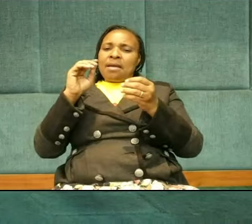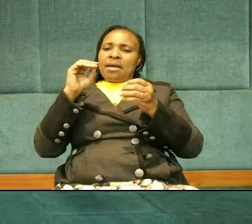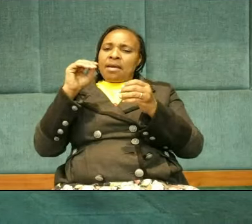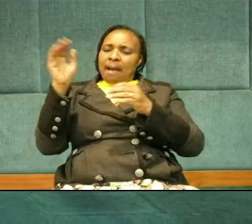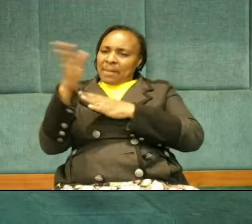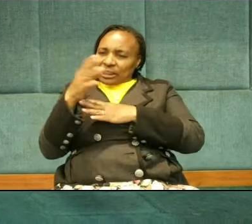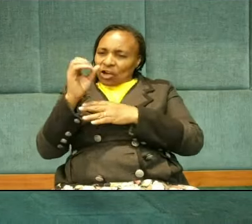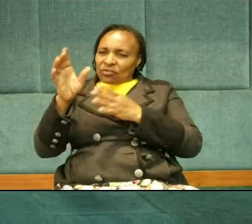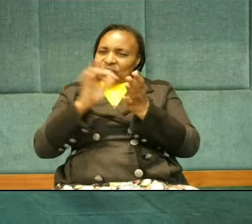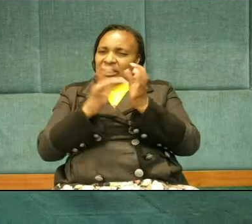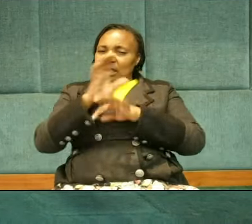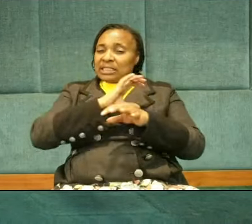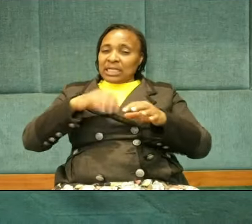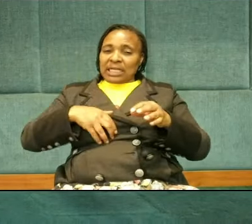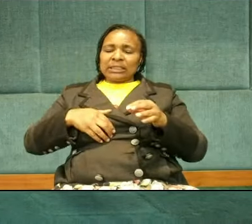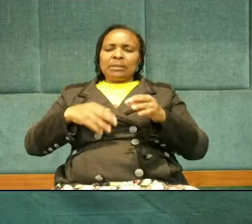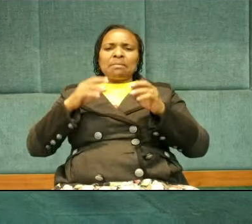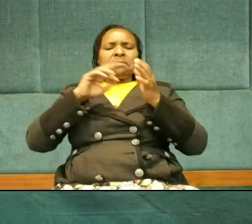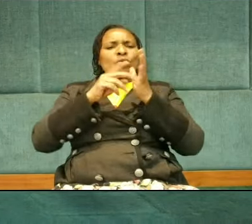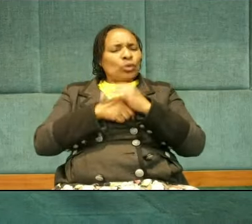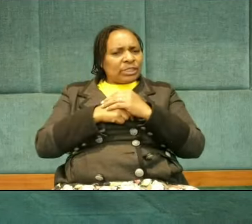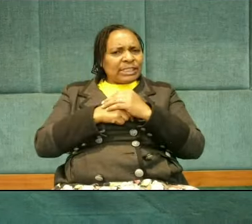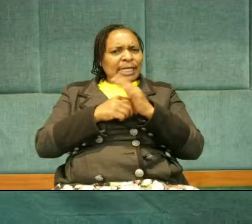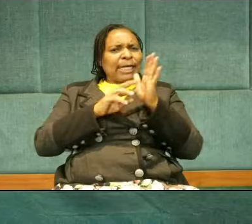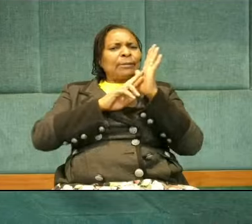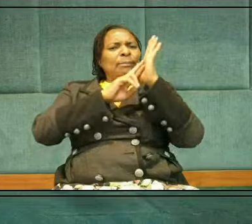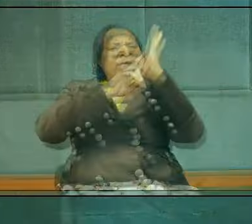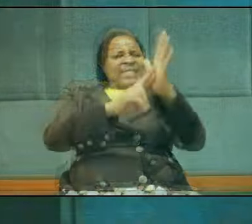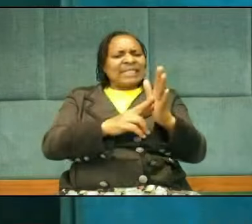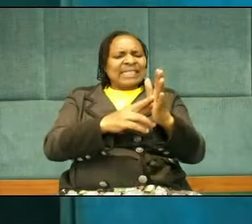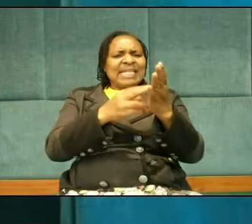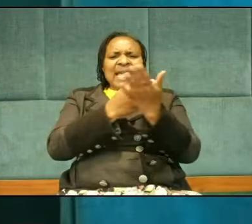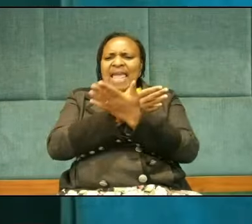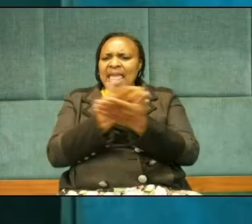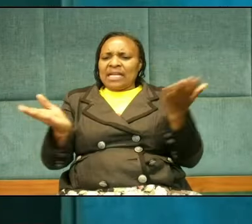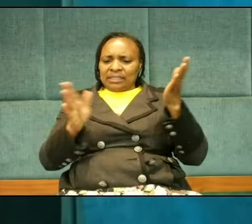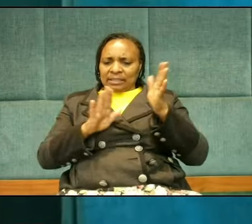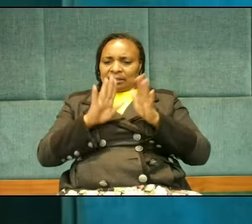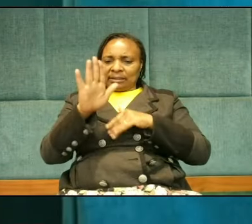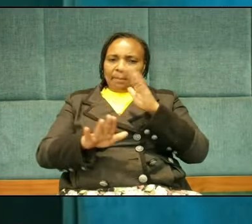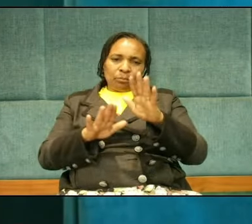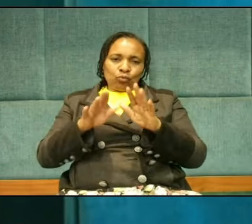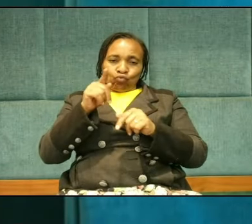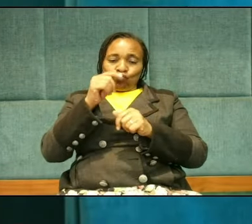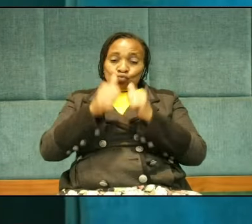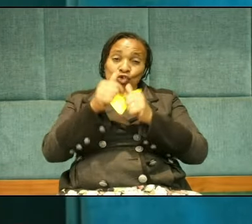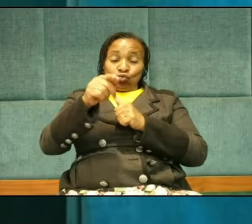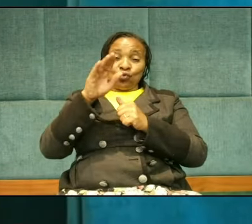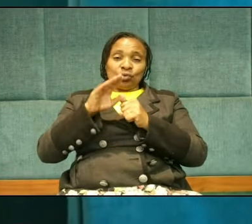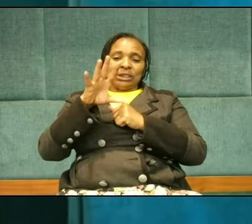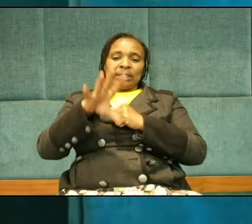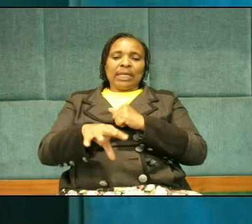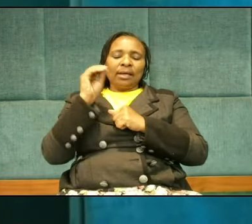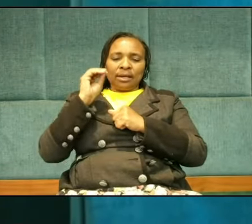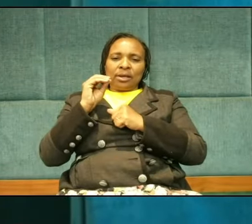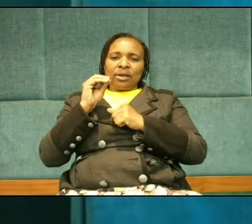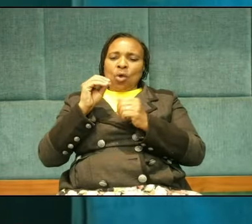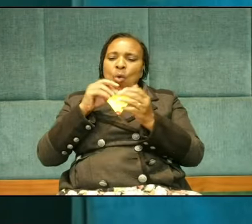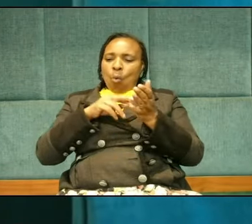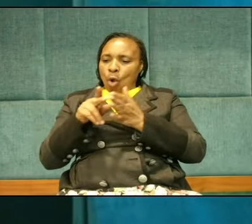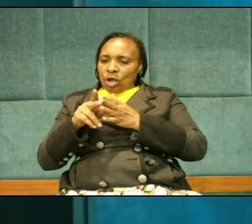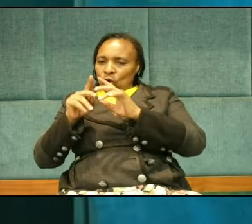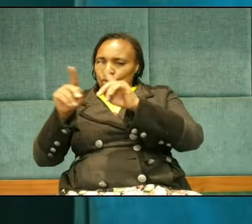Christ means you're representing him in every step you take. When you walk into a room,